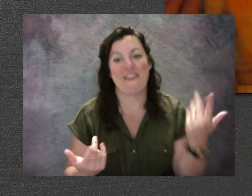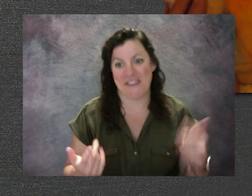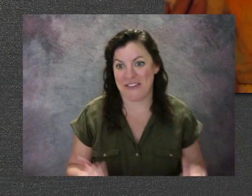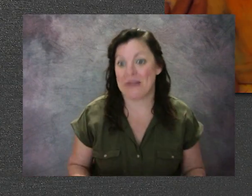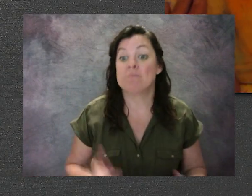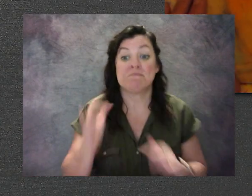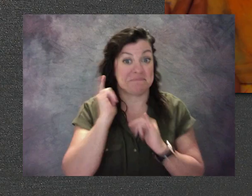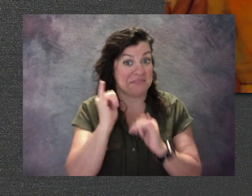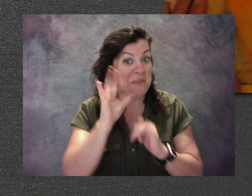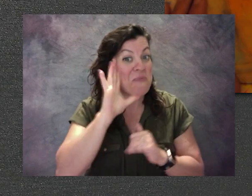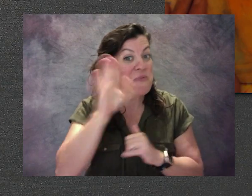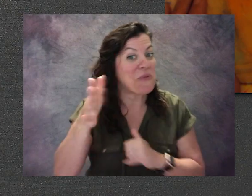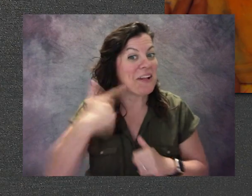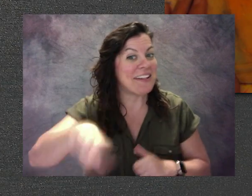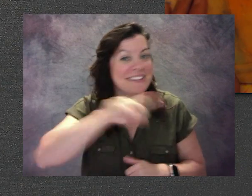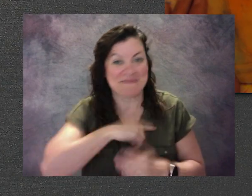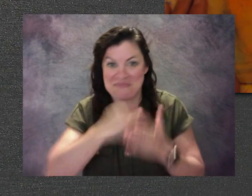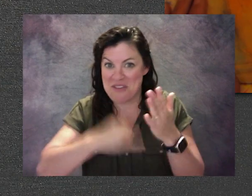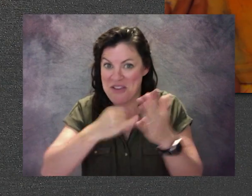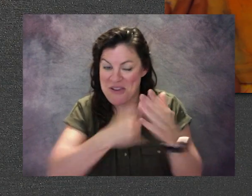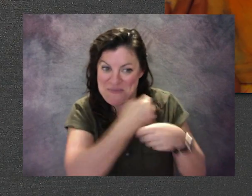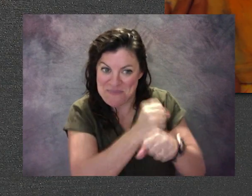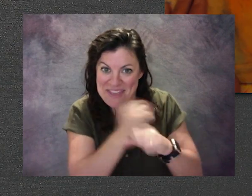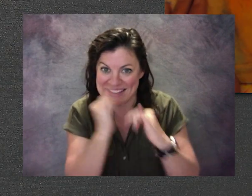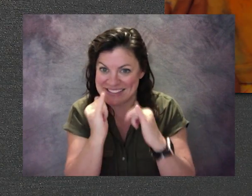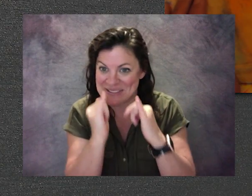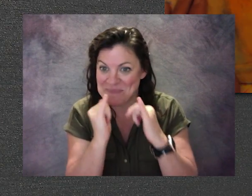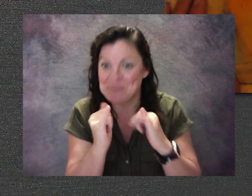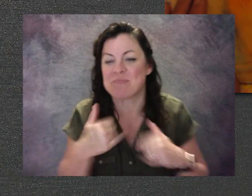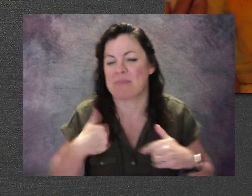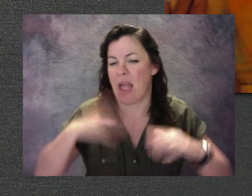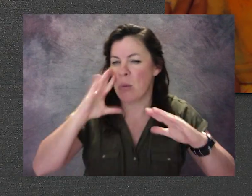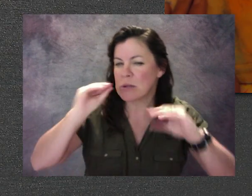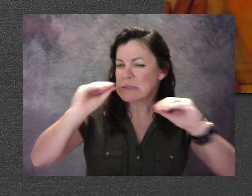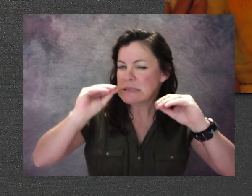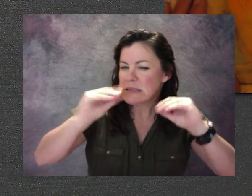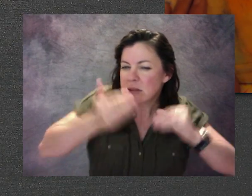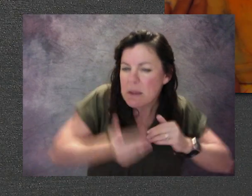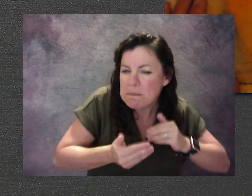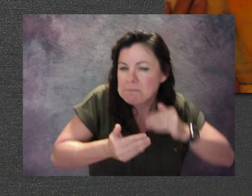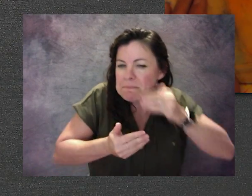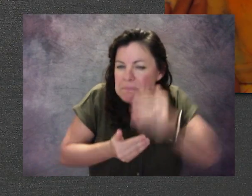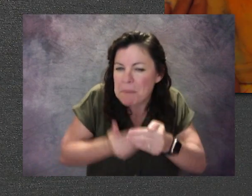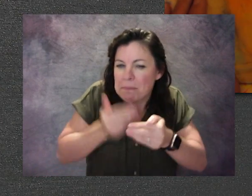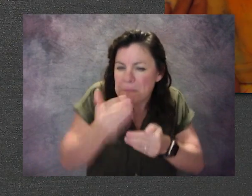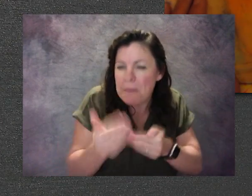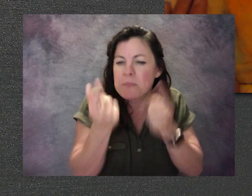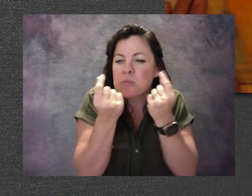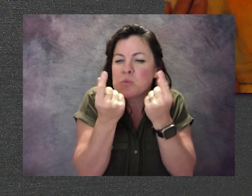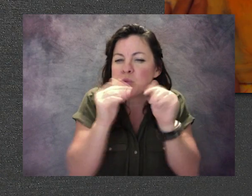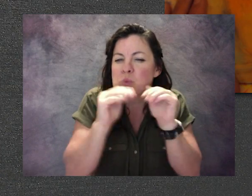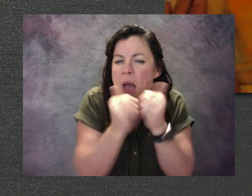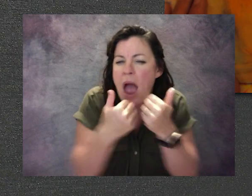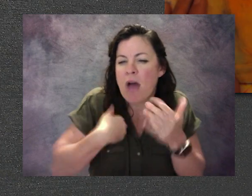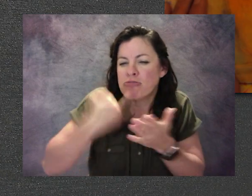minute. I'm going to teach you step by step how to draw the cat, and we're going to think of something that our cat's thinking about.